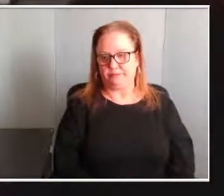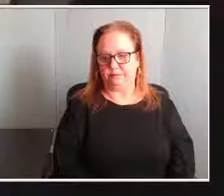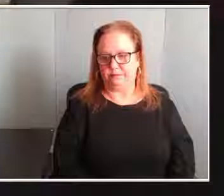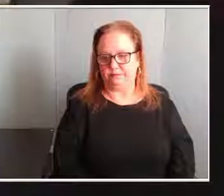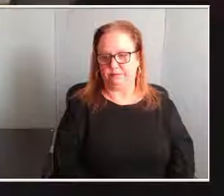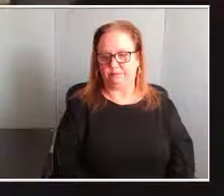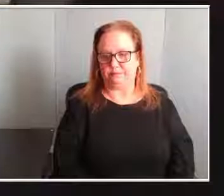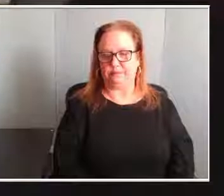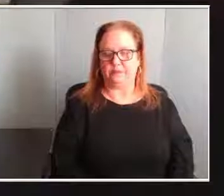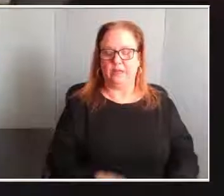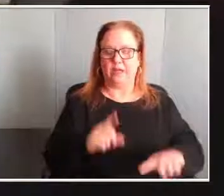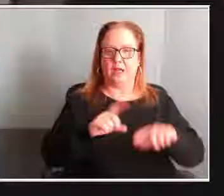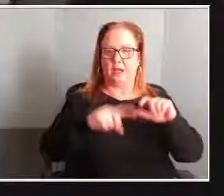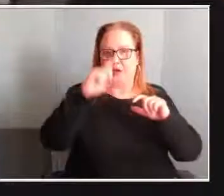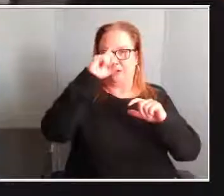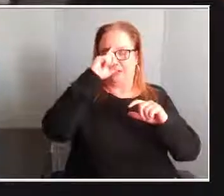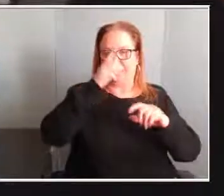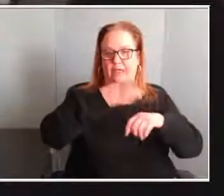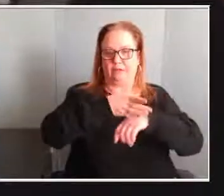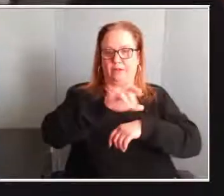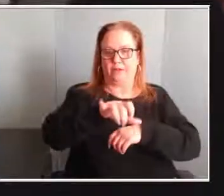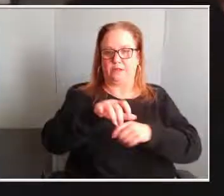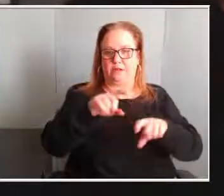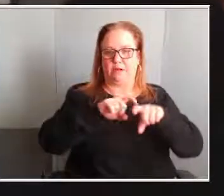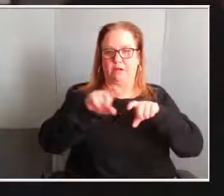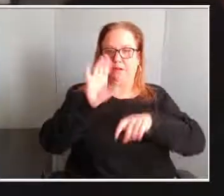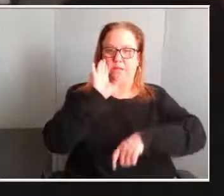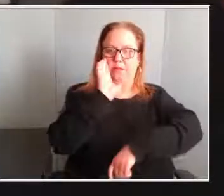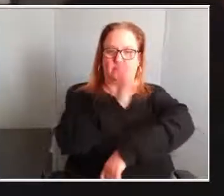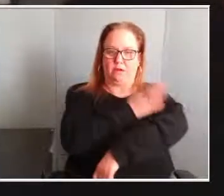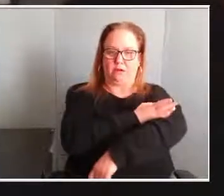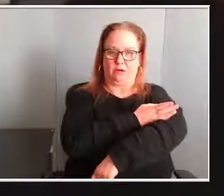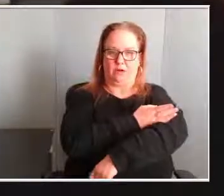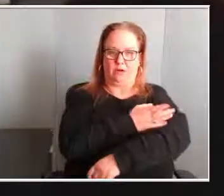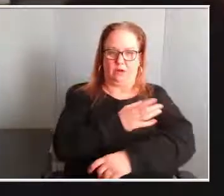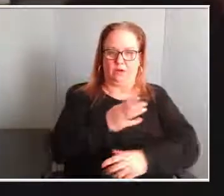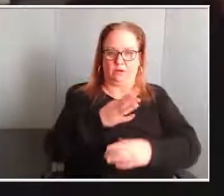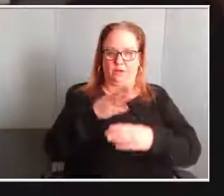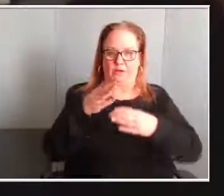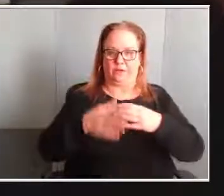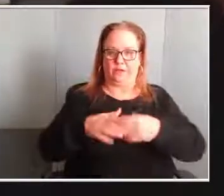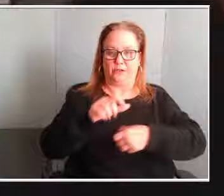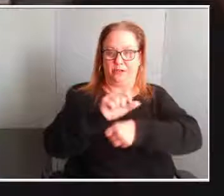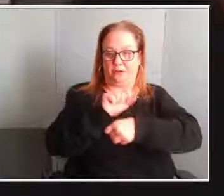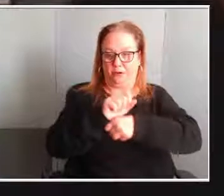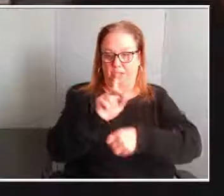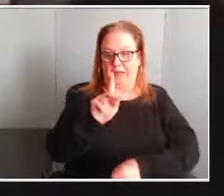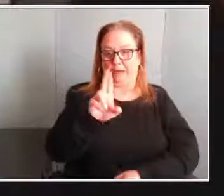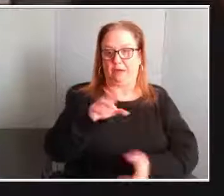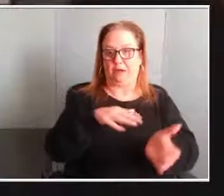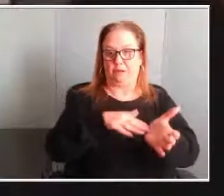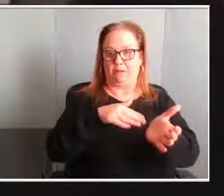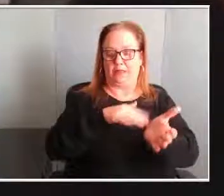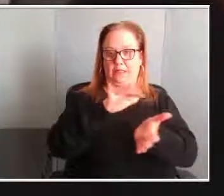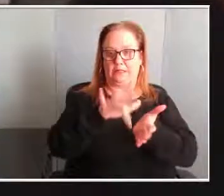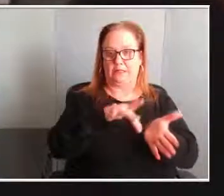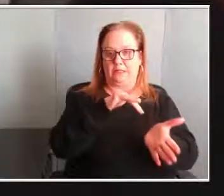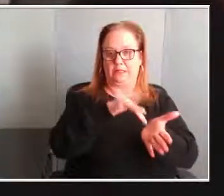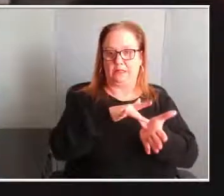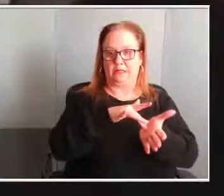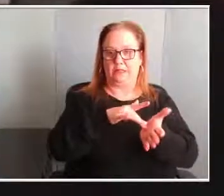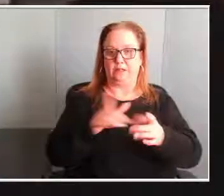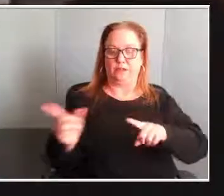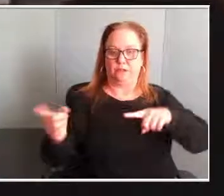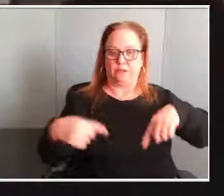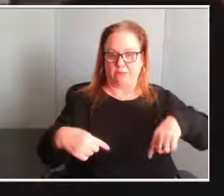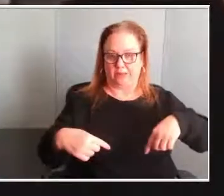after that. So I called my daughter, who was just getting off work there at KU Medical Center. And so she said she would be